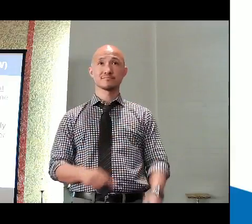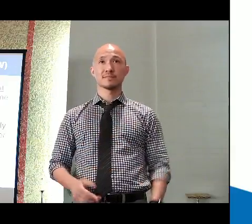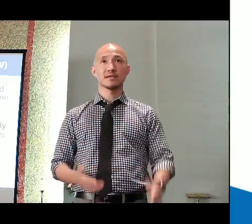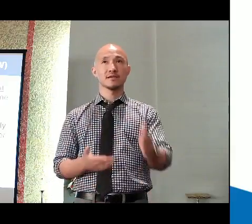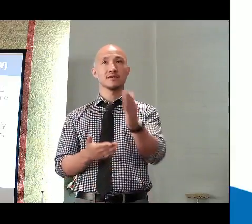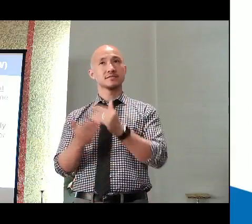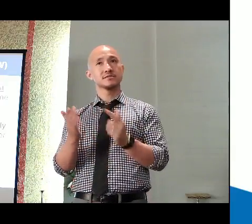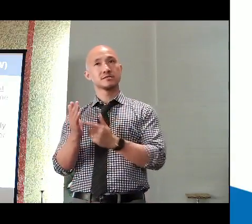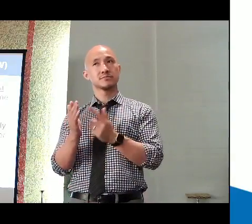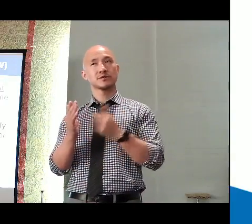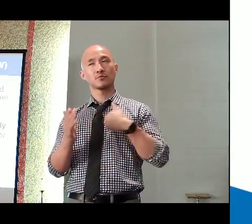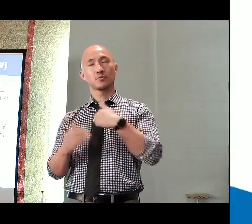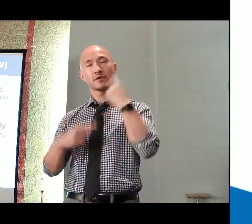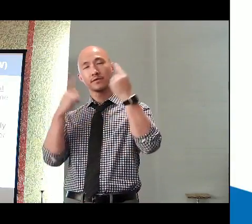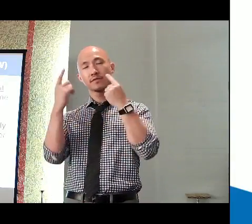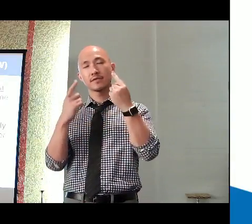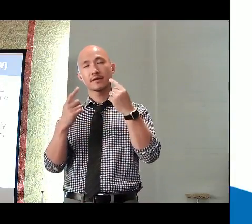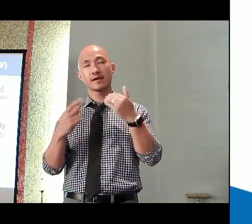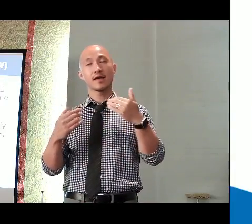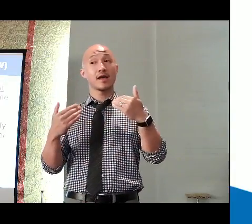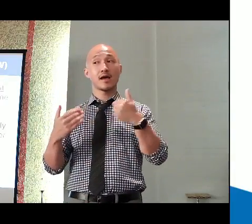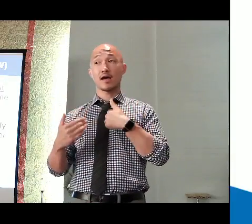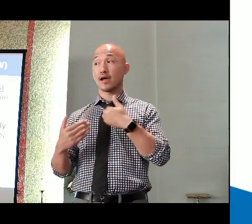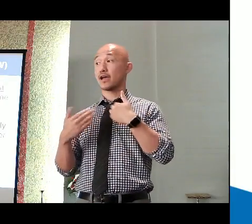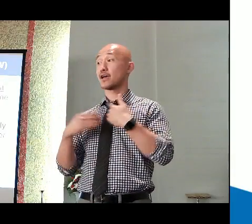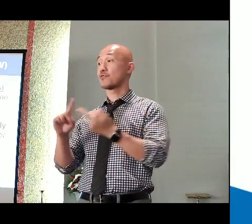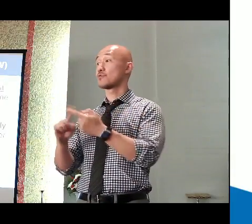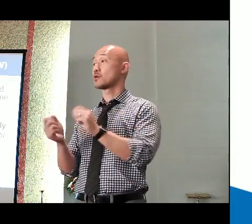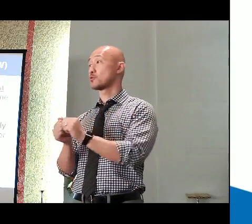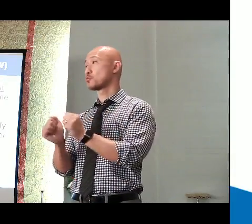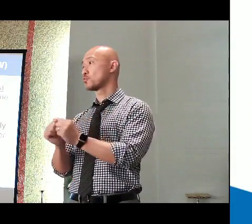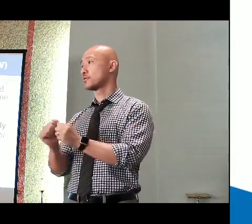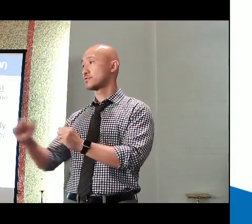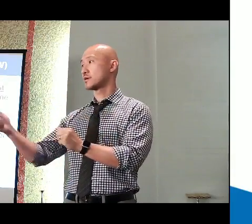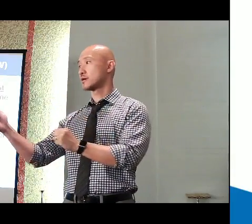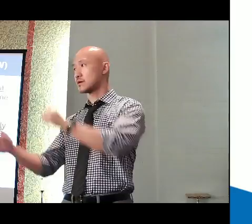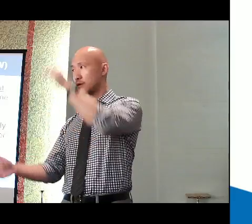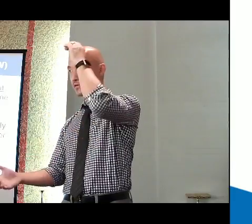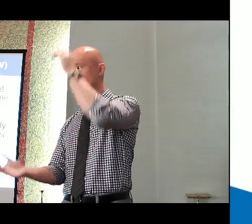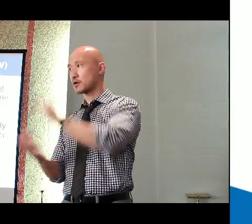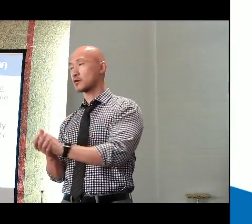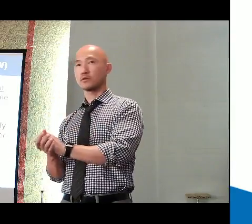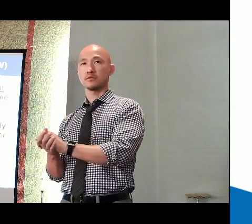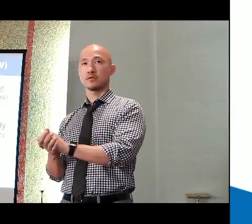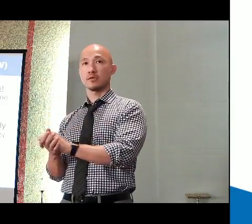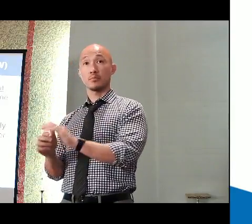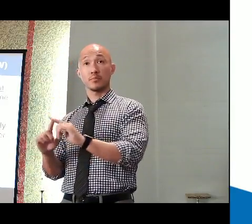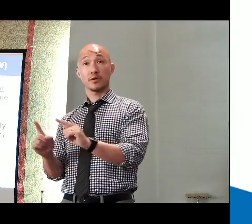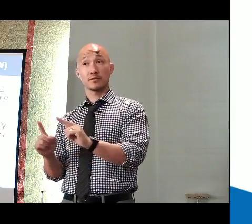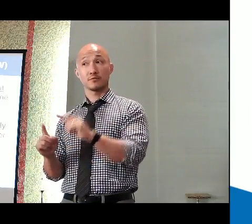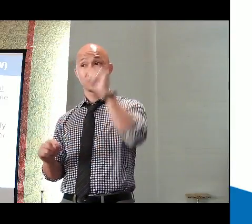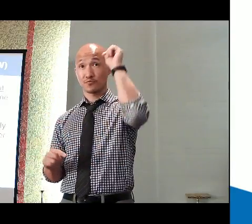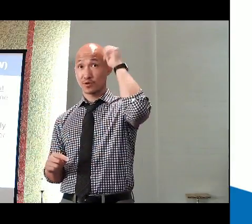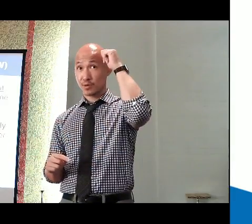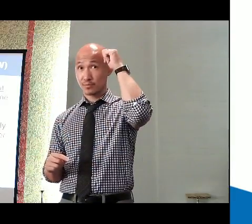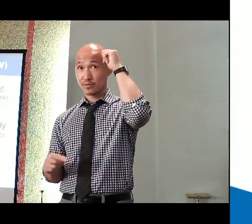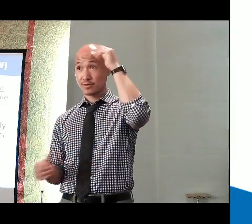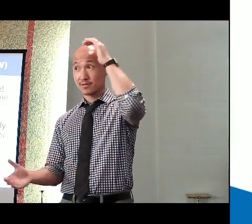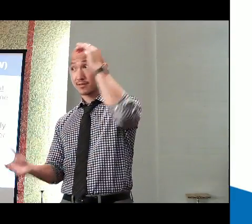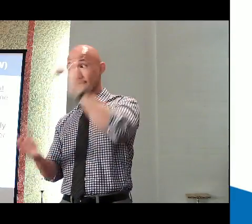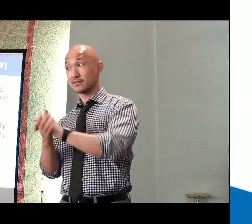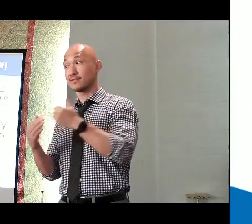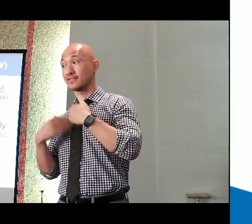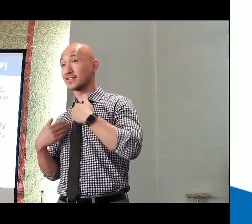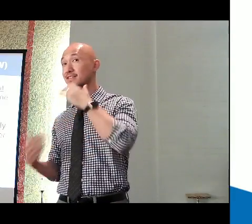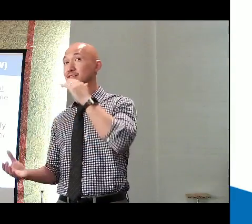way of thinking, but when I think of a married couple, that's exactly what they are. They're both of them. They're not just one. They're both.